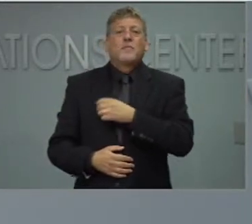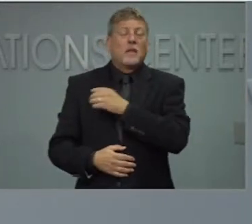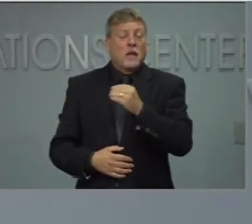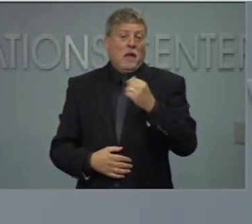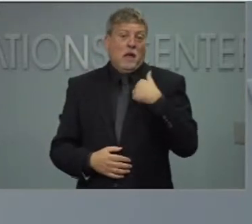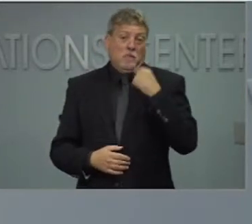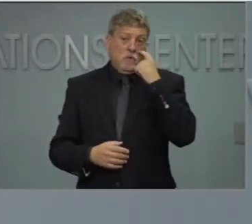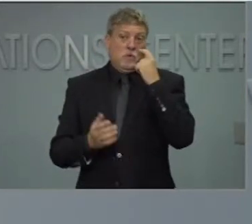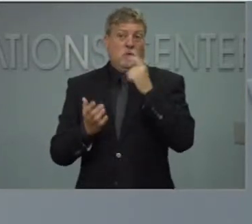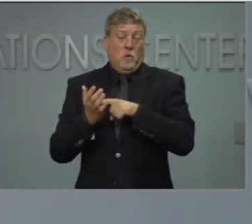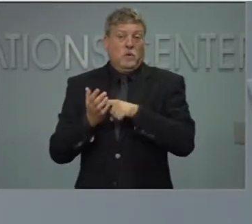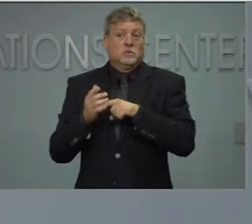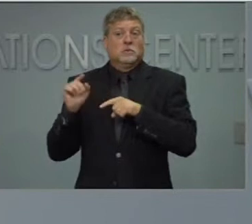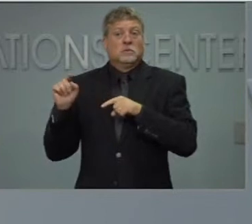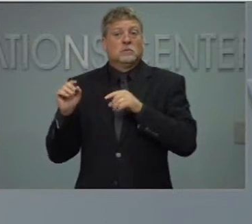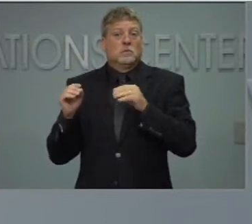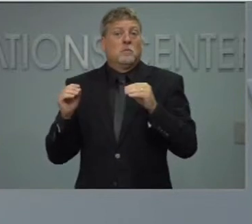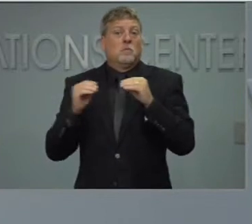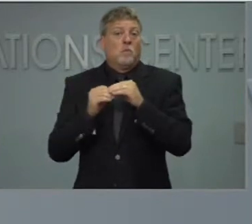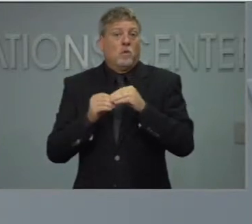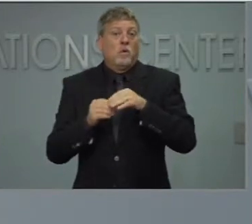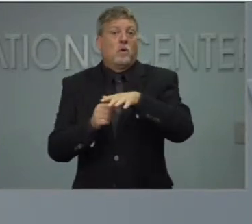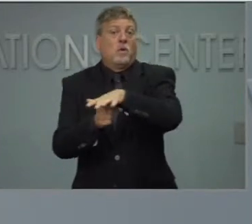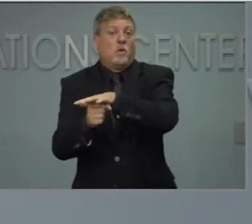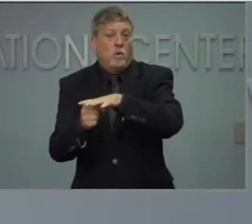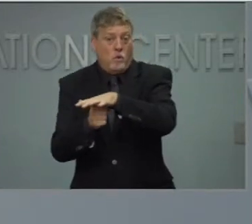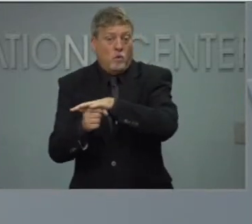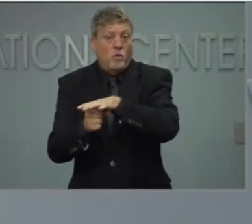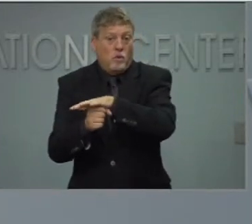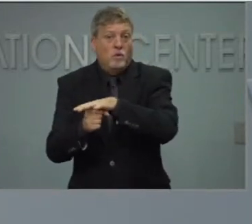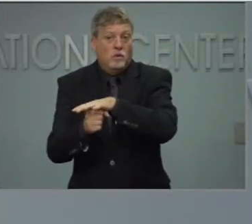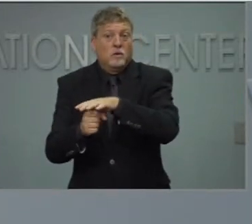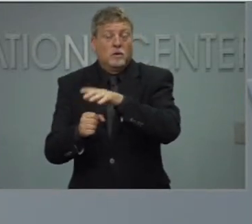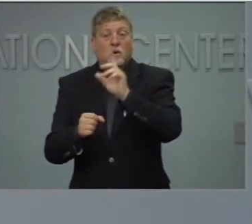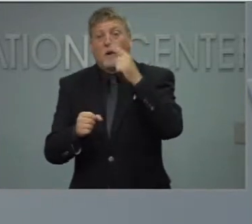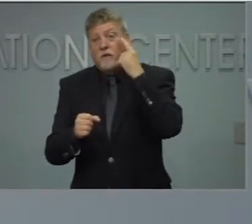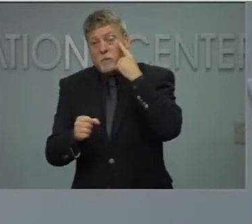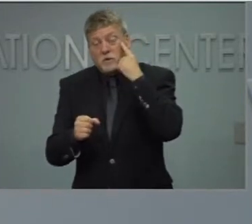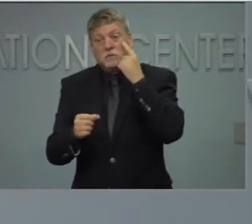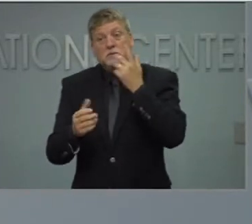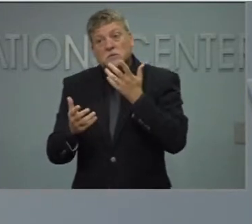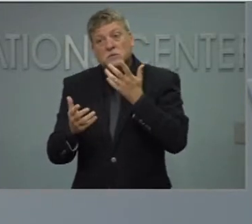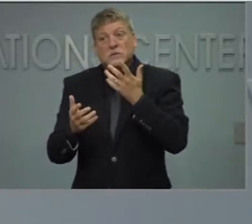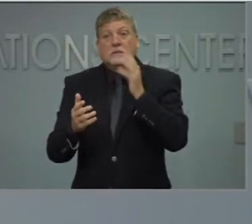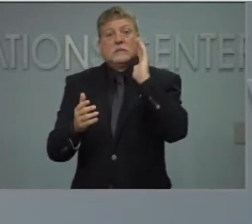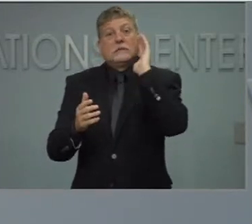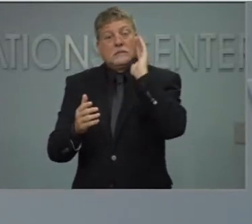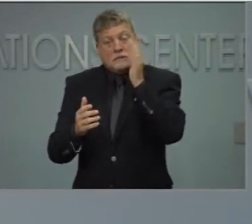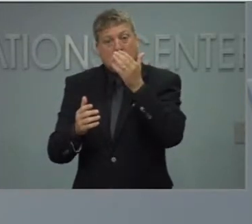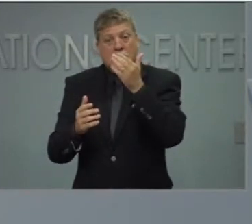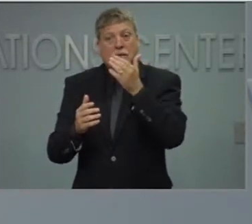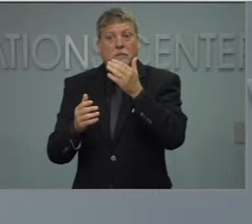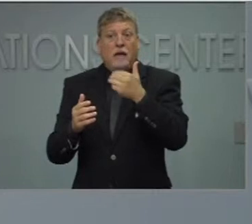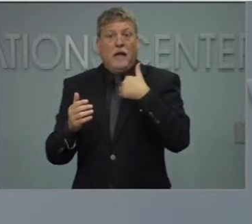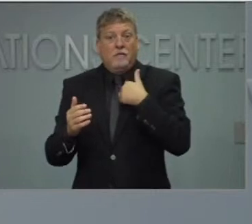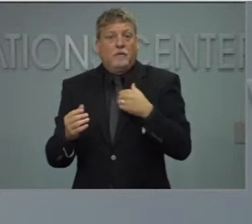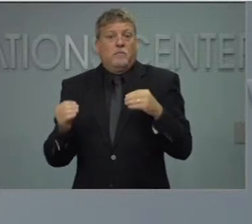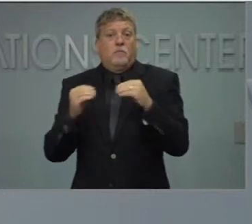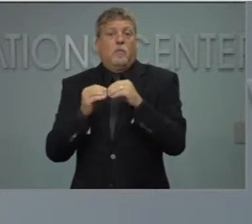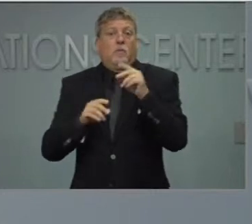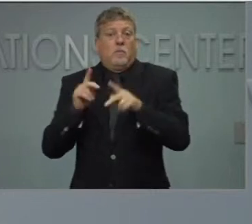buy-in and better enforcement when these decisions are made at a local level, and we're continuing to see